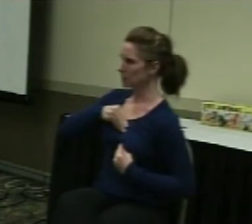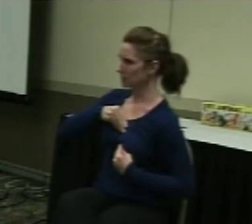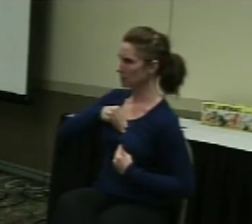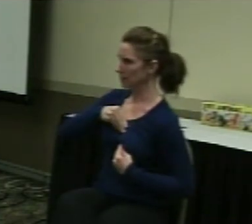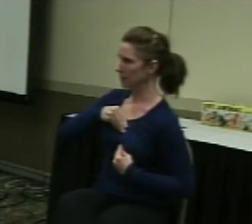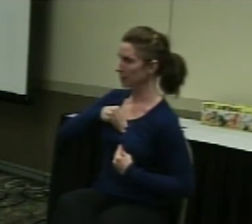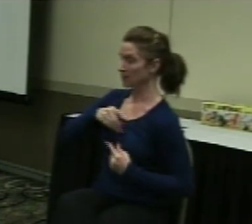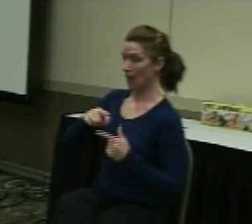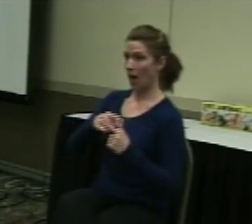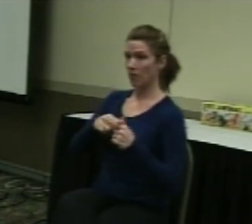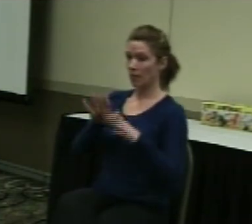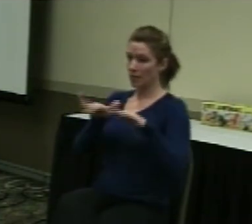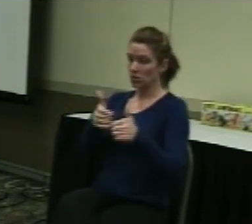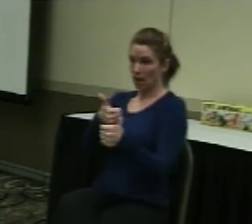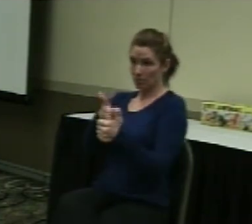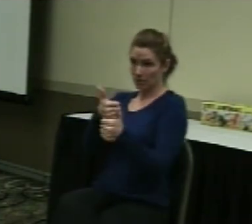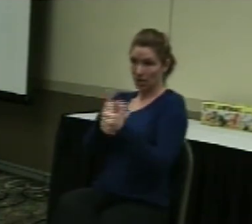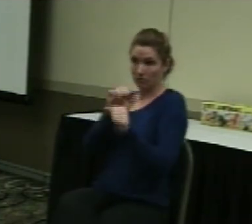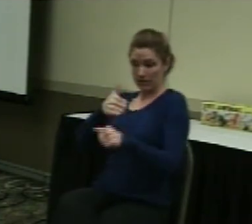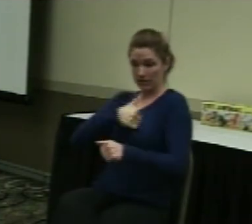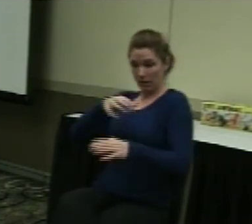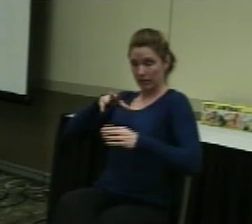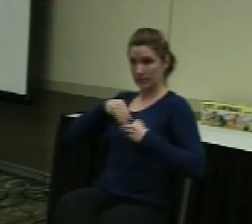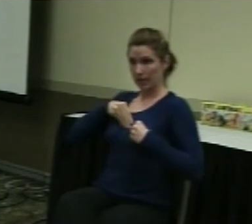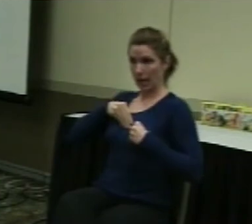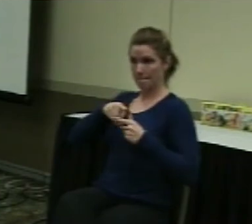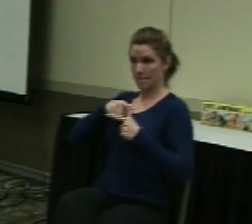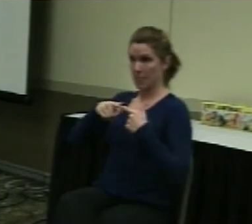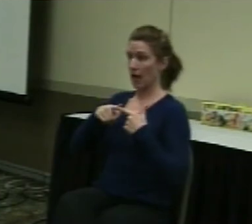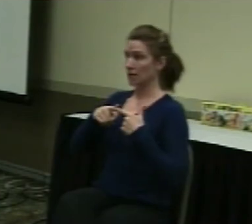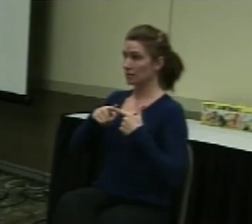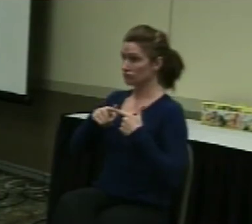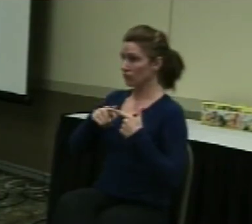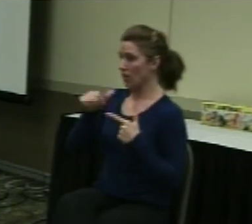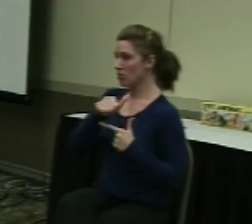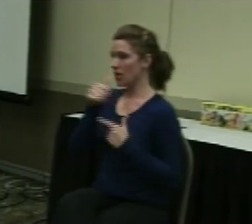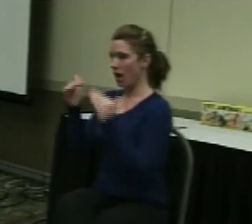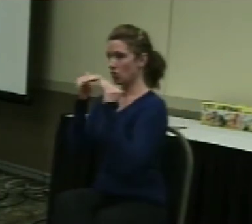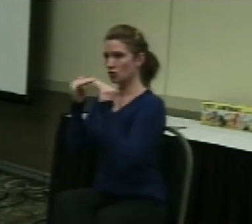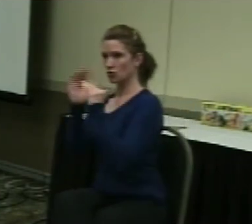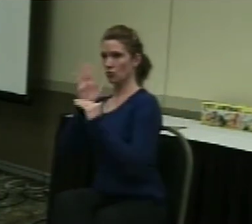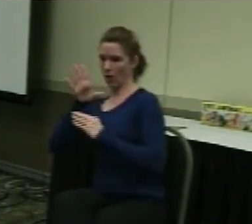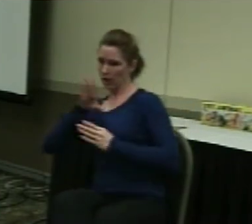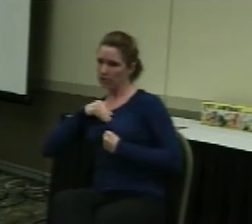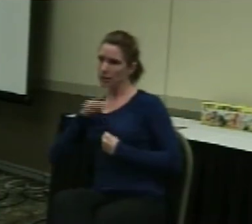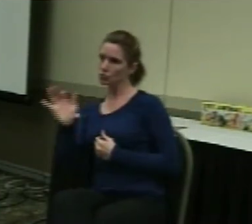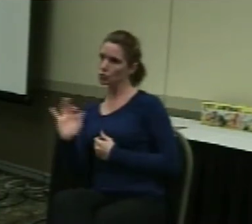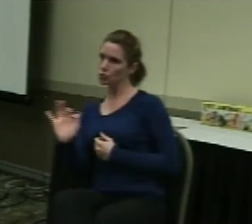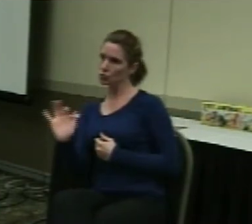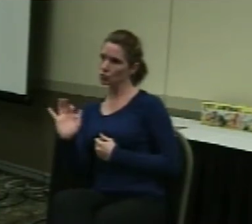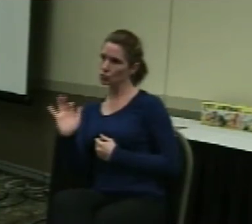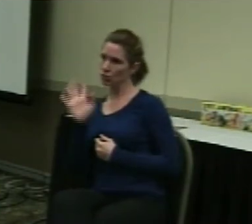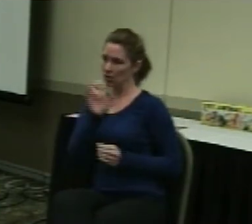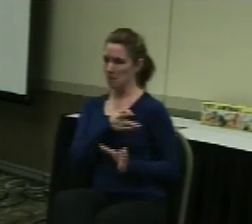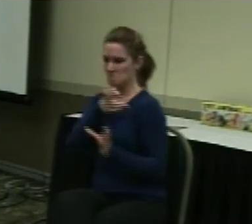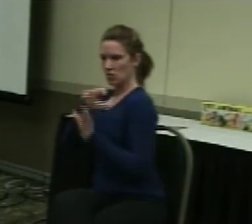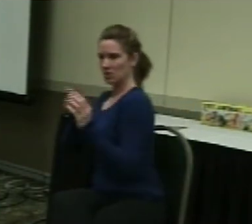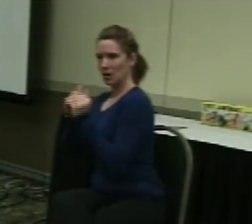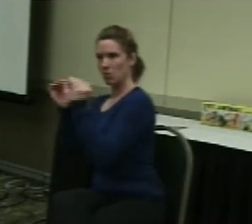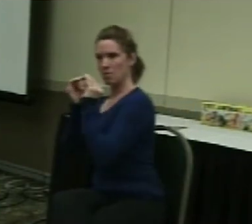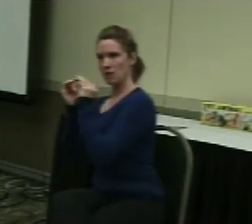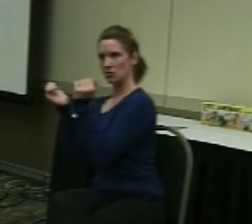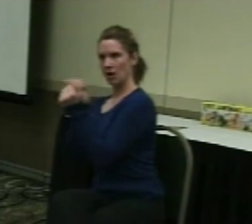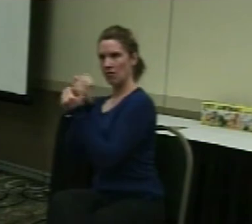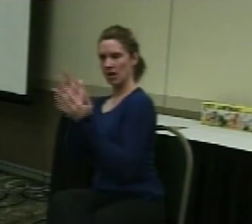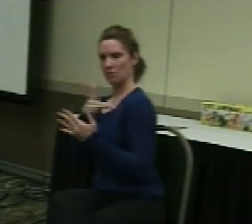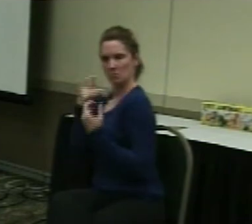more the child can be self-accepting, then the better chance they are of being able to participate with peers